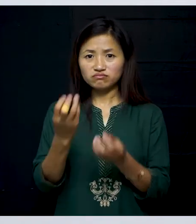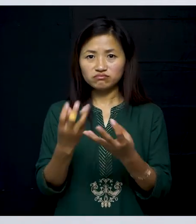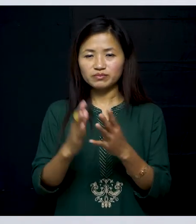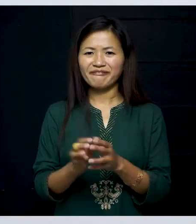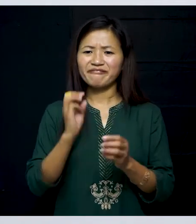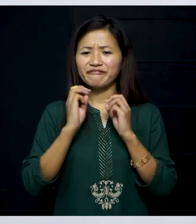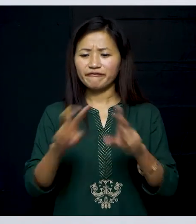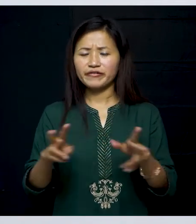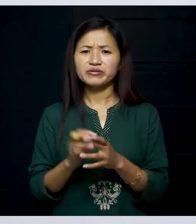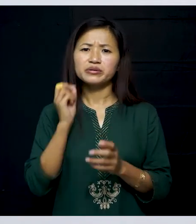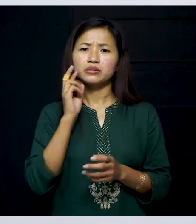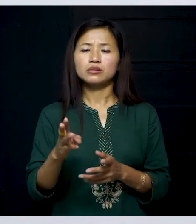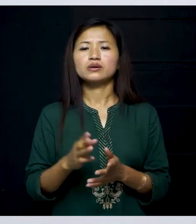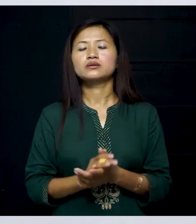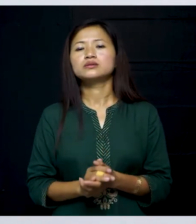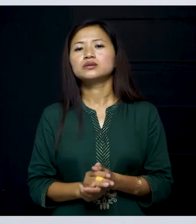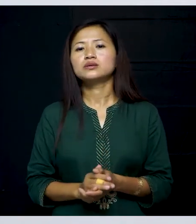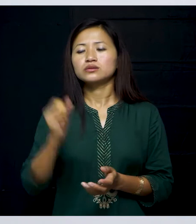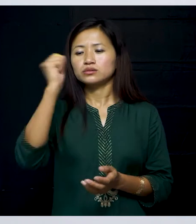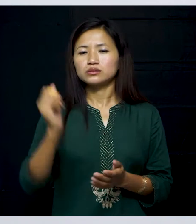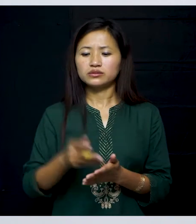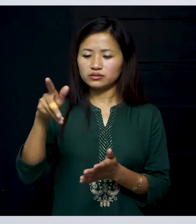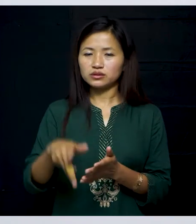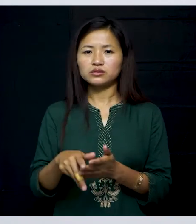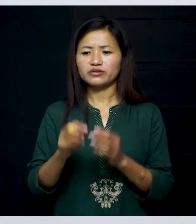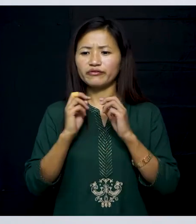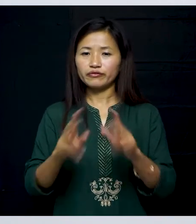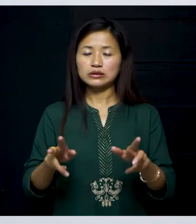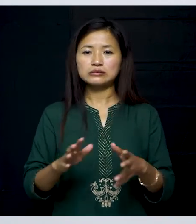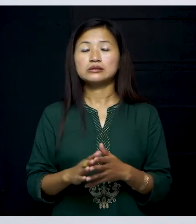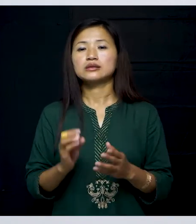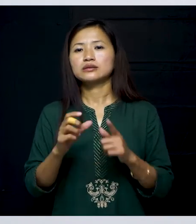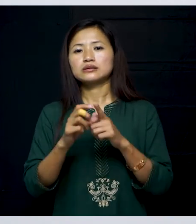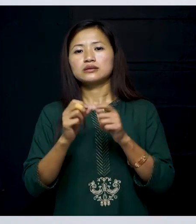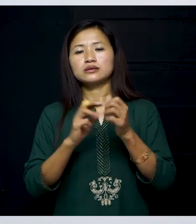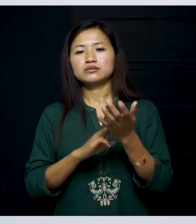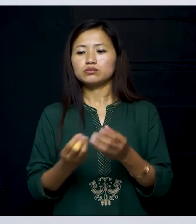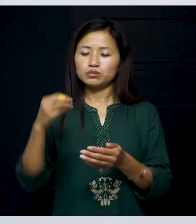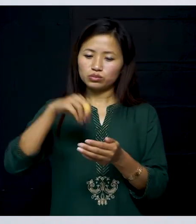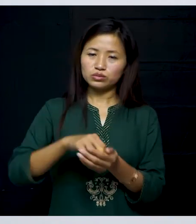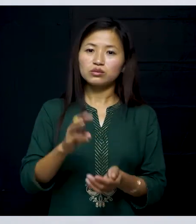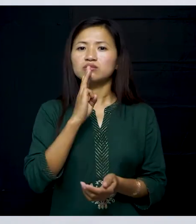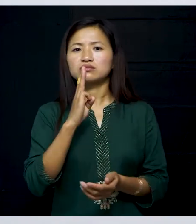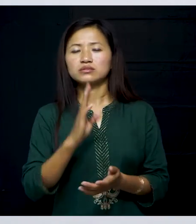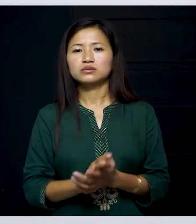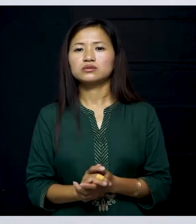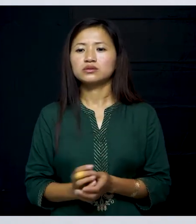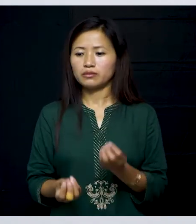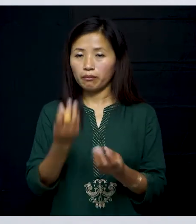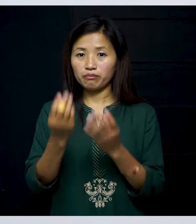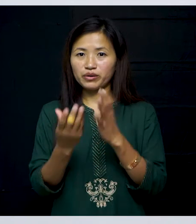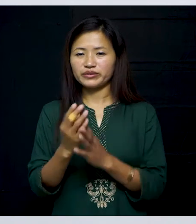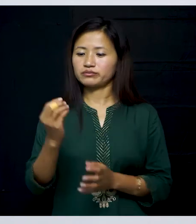kind of oil burns very well. So it is also very dangerous to put water, okay? To put water to a burning